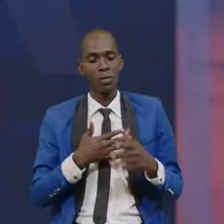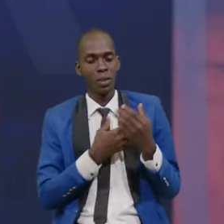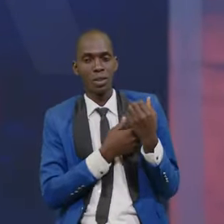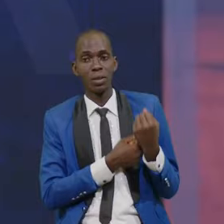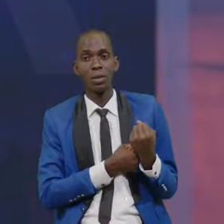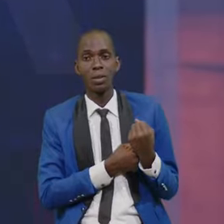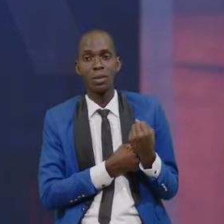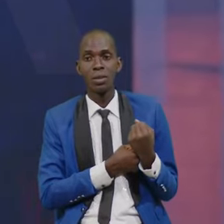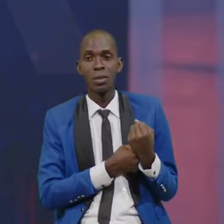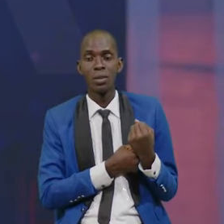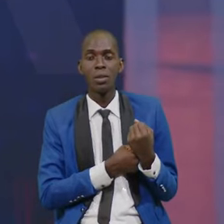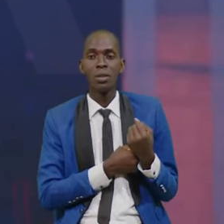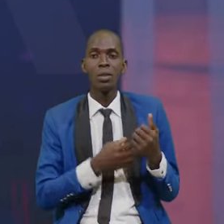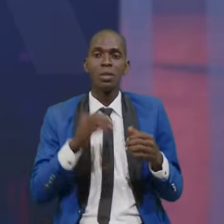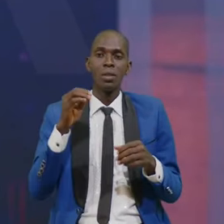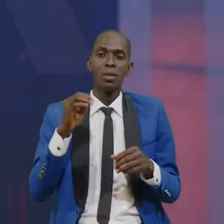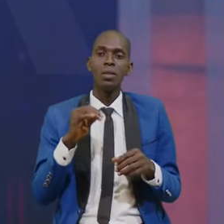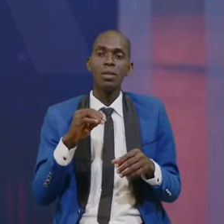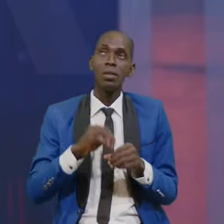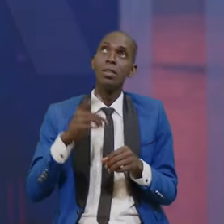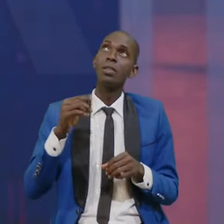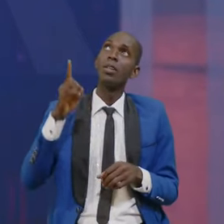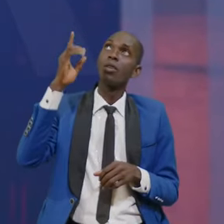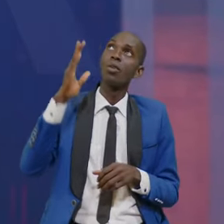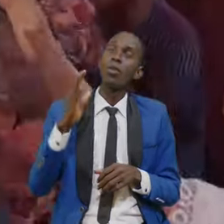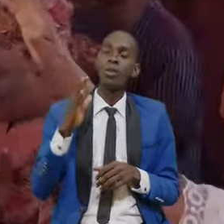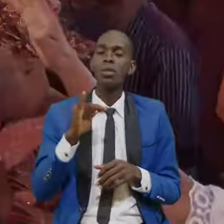my confidence. That God is able.